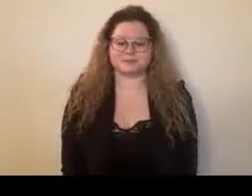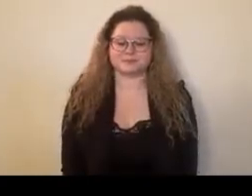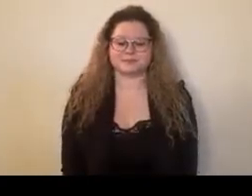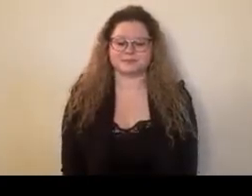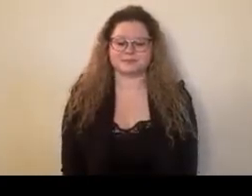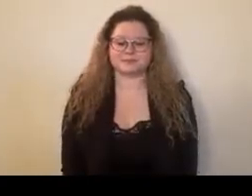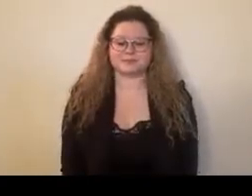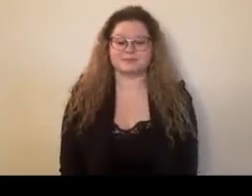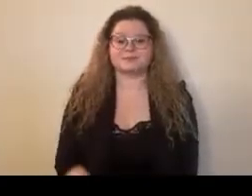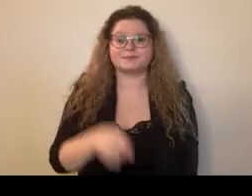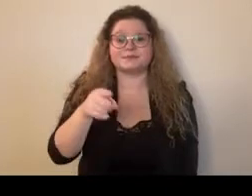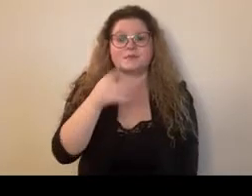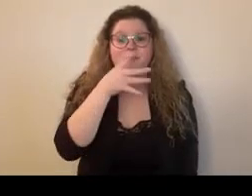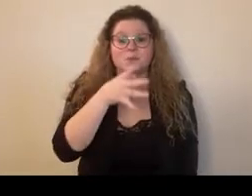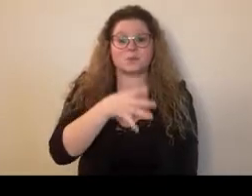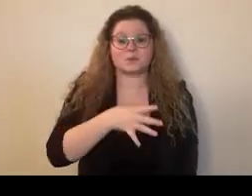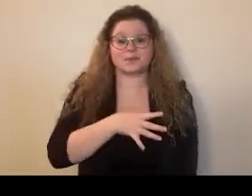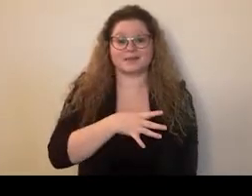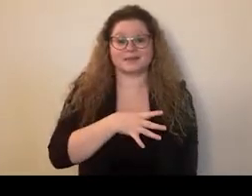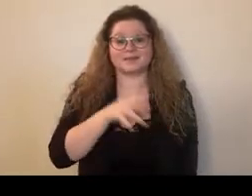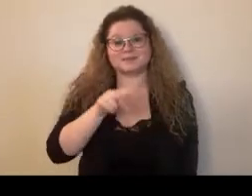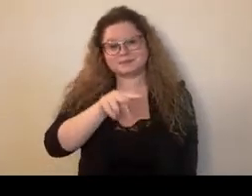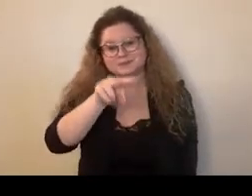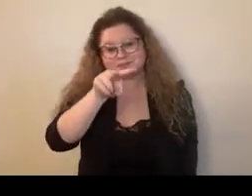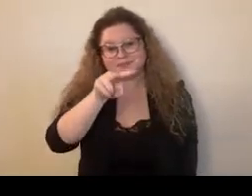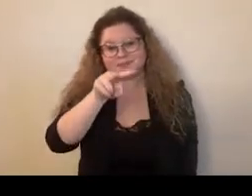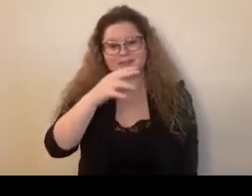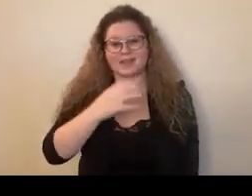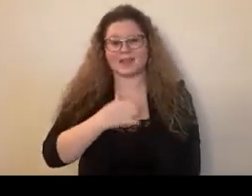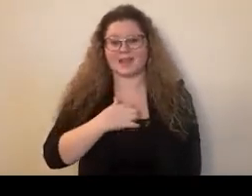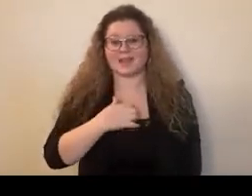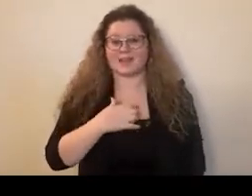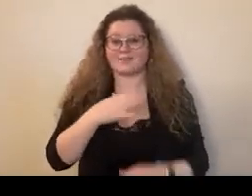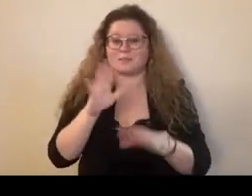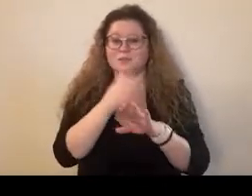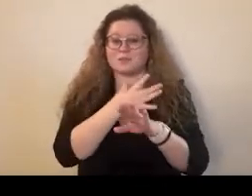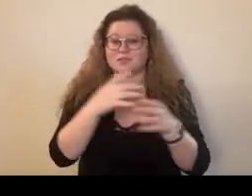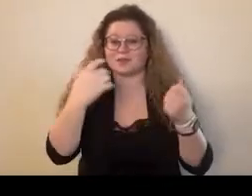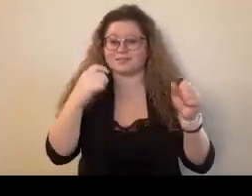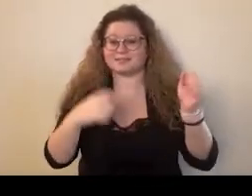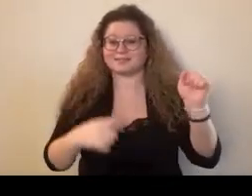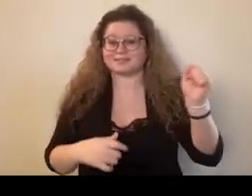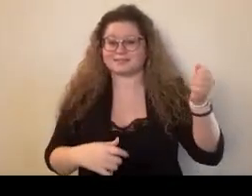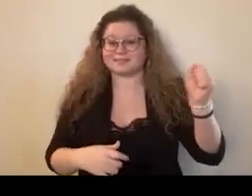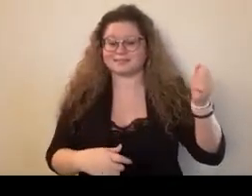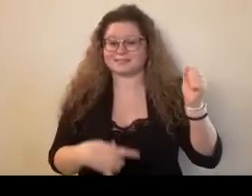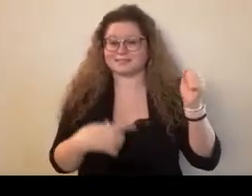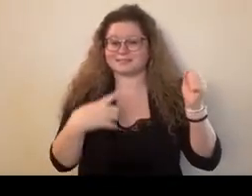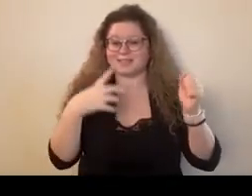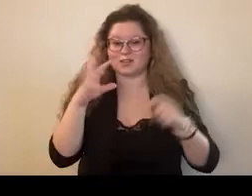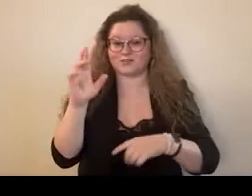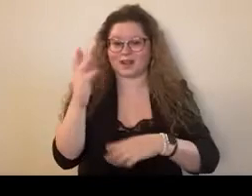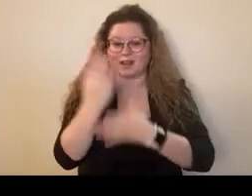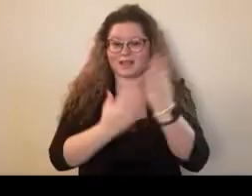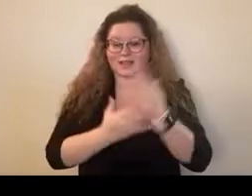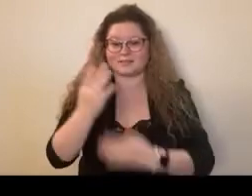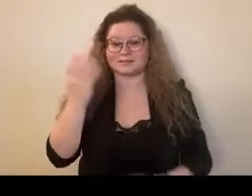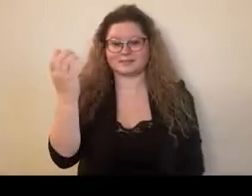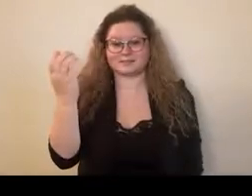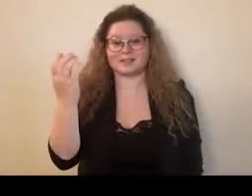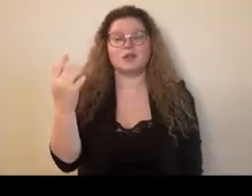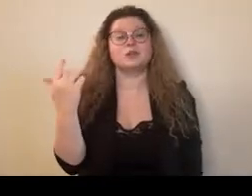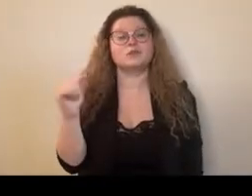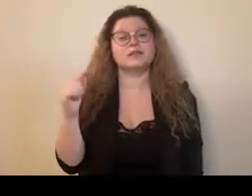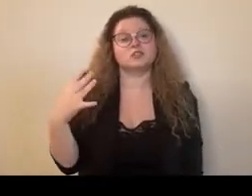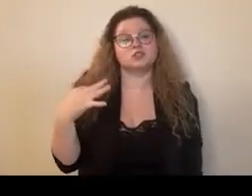lady facing the camera with a raised tambourine in her right hand. The lady has a green shirt,